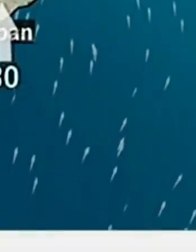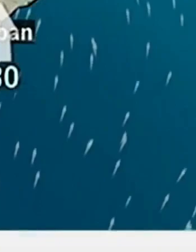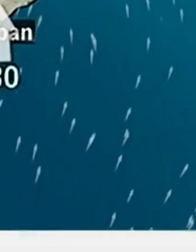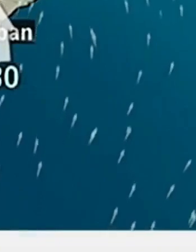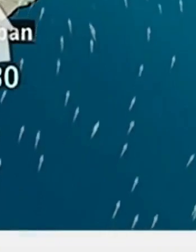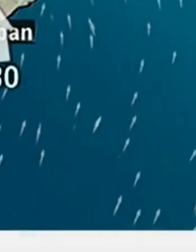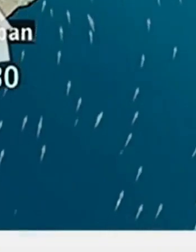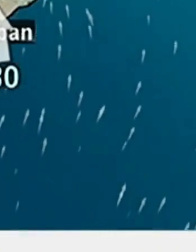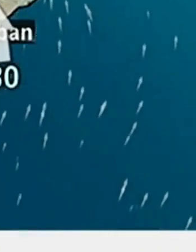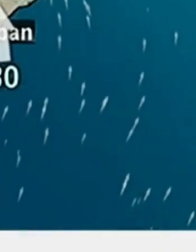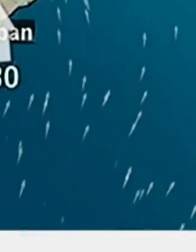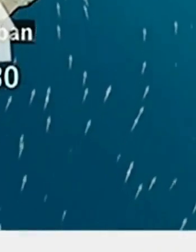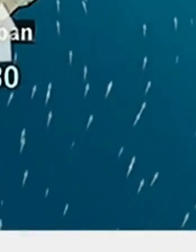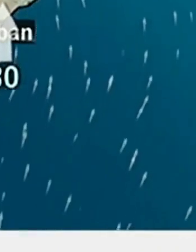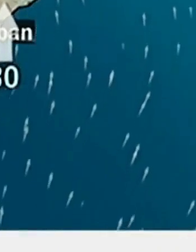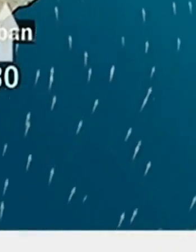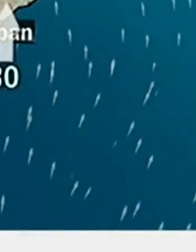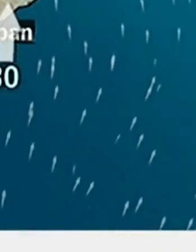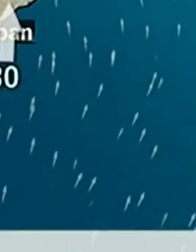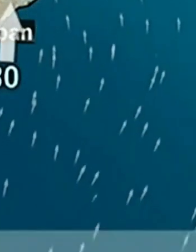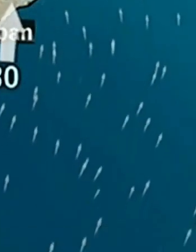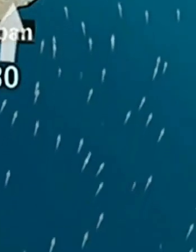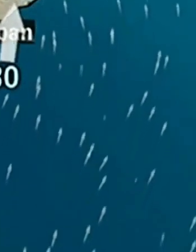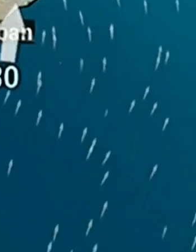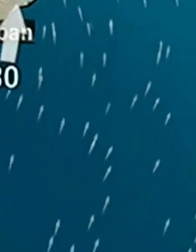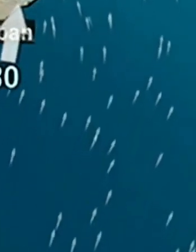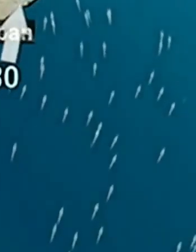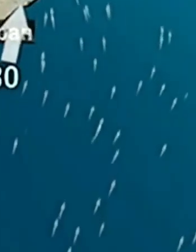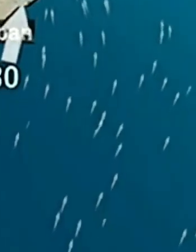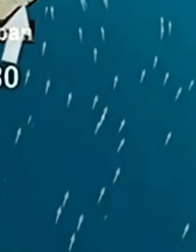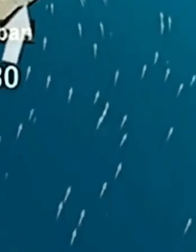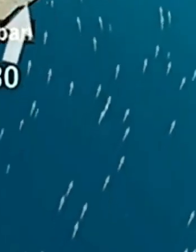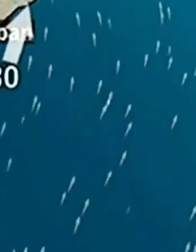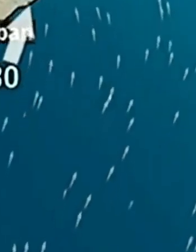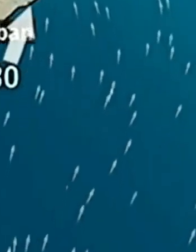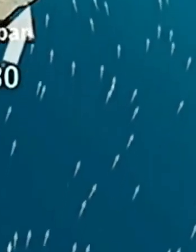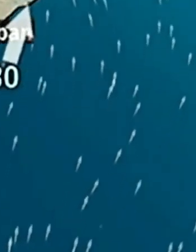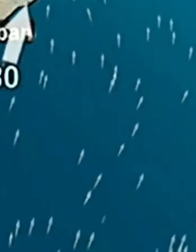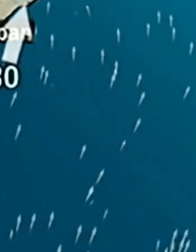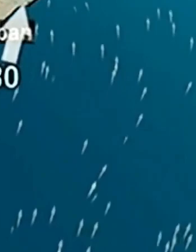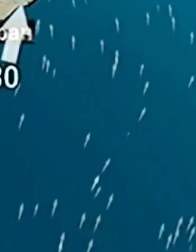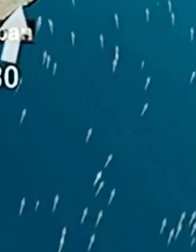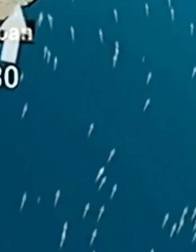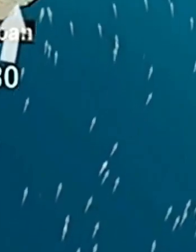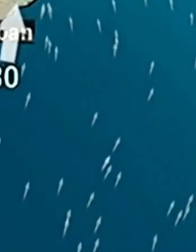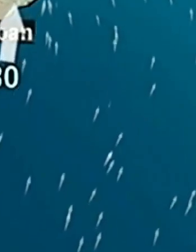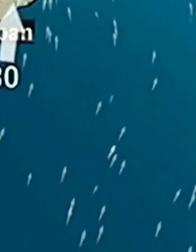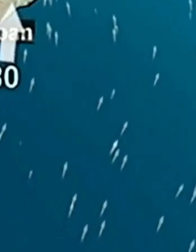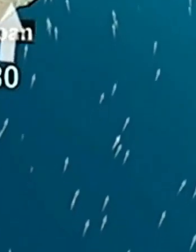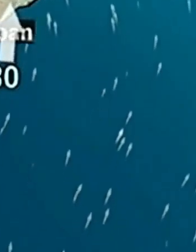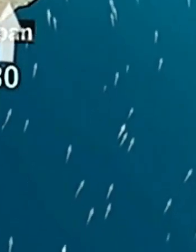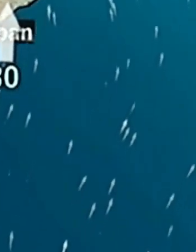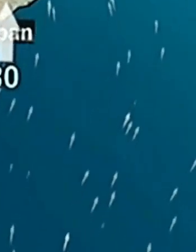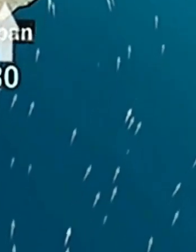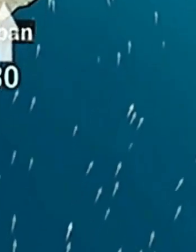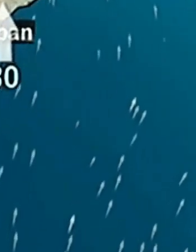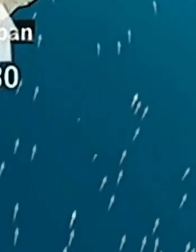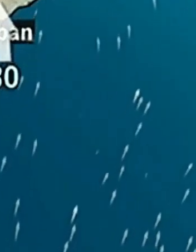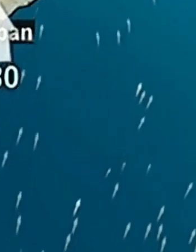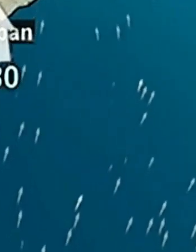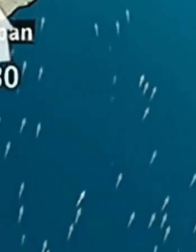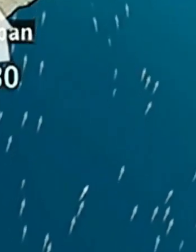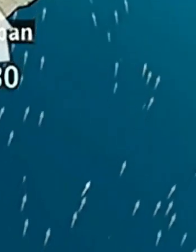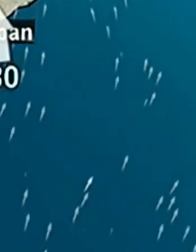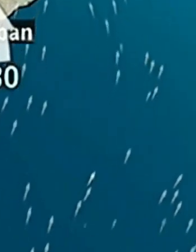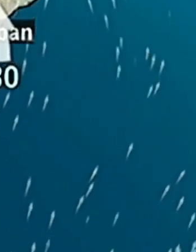Mori wa SABC ka o tamisha o shaboso bo shomela khona re bona ga botse mmaro parpari le bialo ka dikarolong tse di loka bo hlabela ka dikarolong tse ka KwaZulu-Natal o tsana